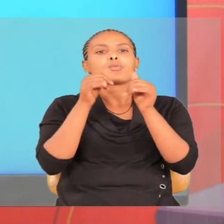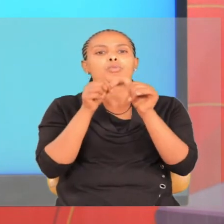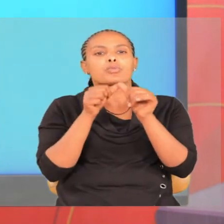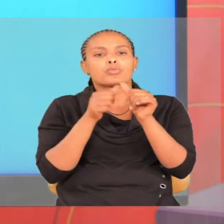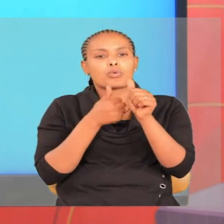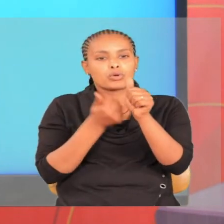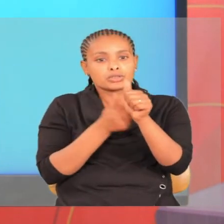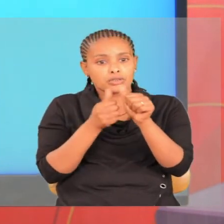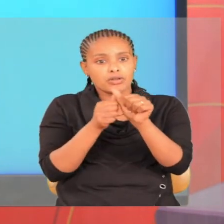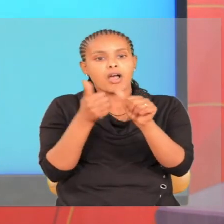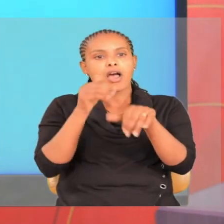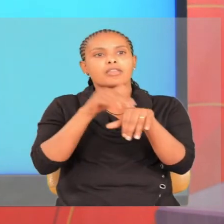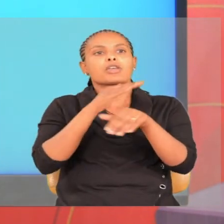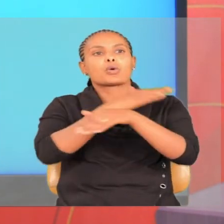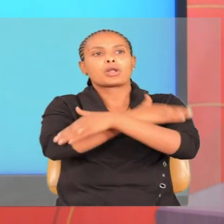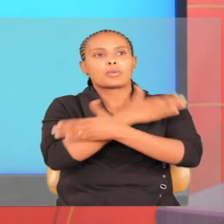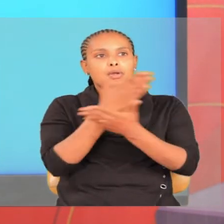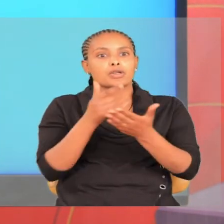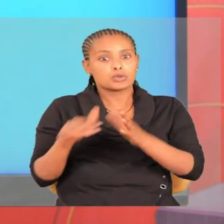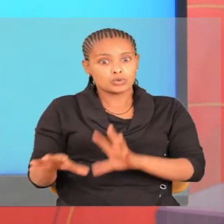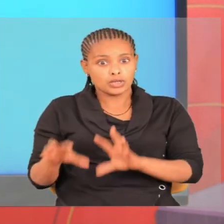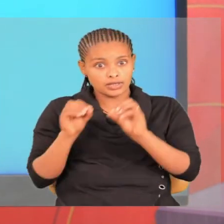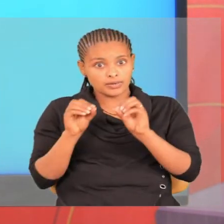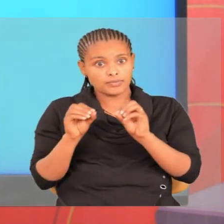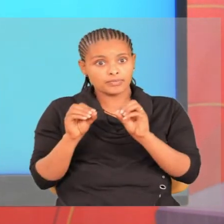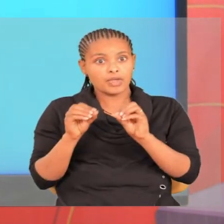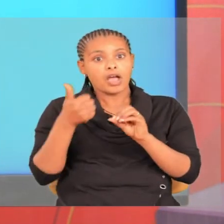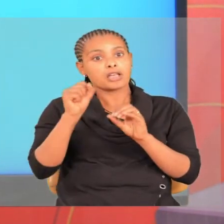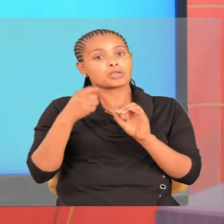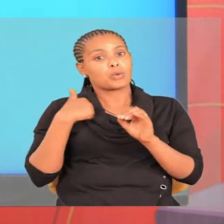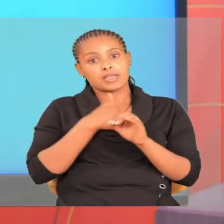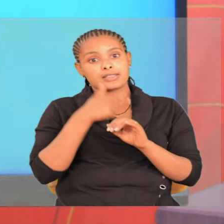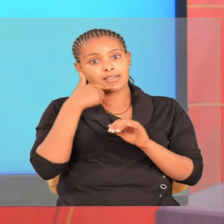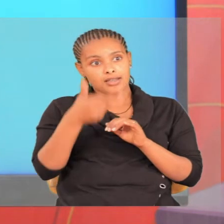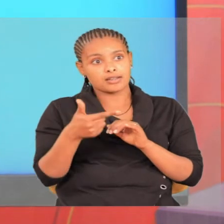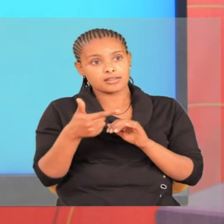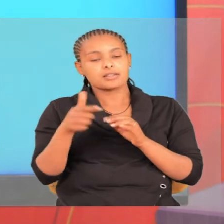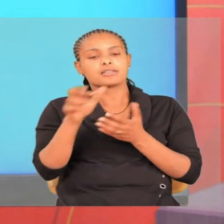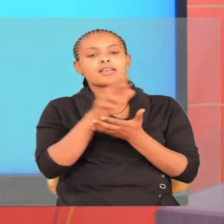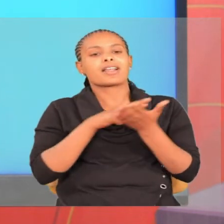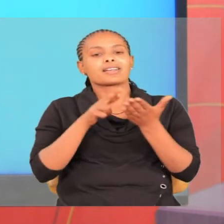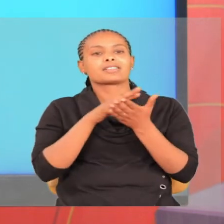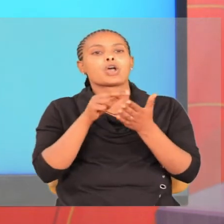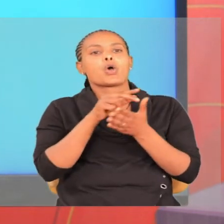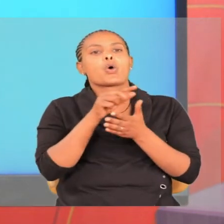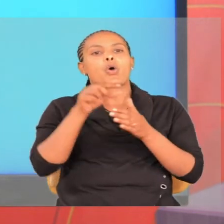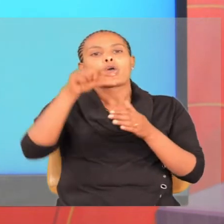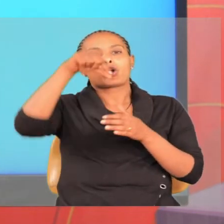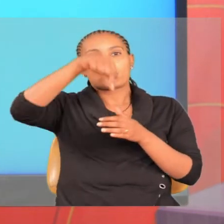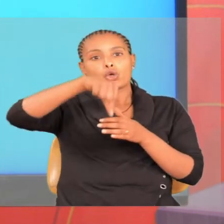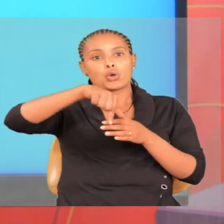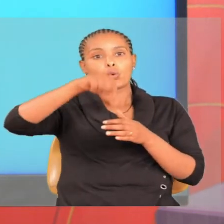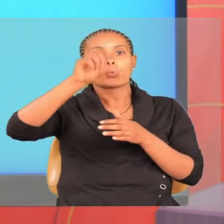to attain equilibrium? Students, as we said, the reaction quotient,